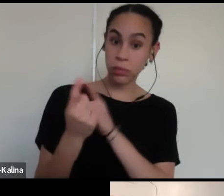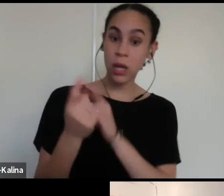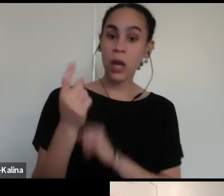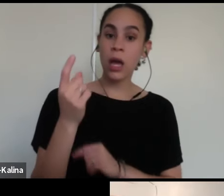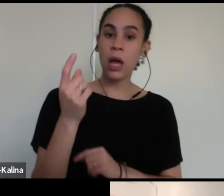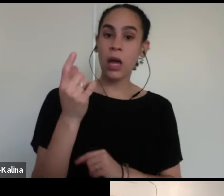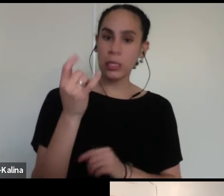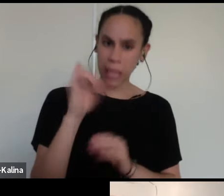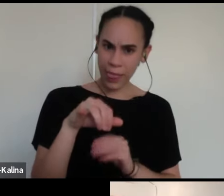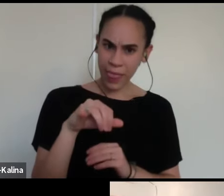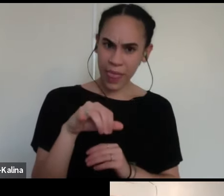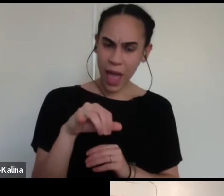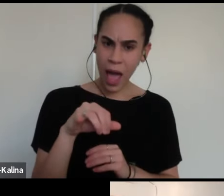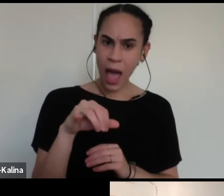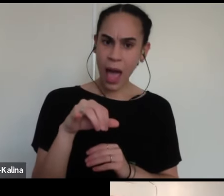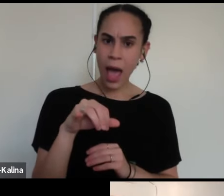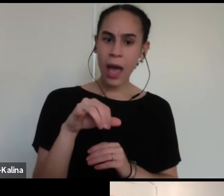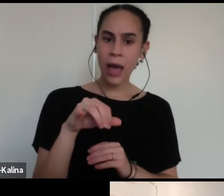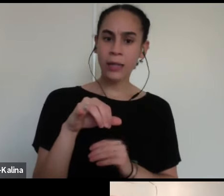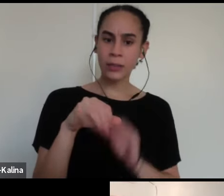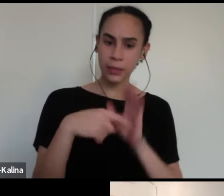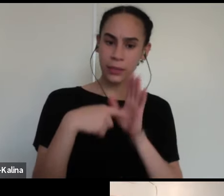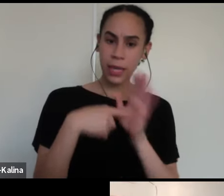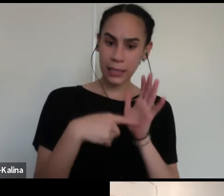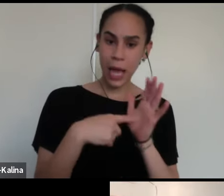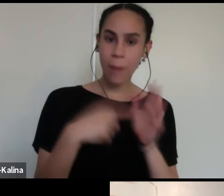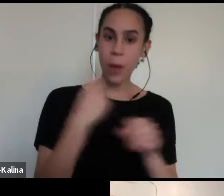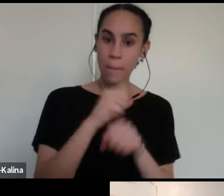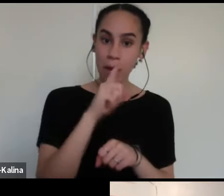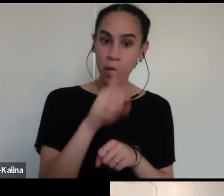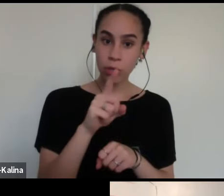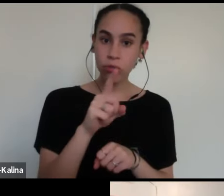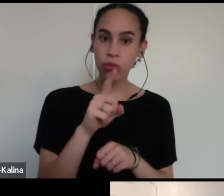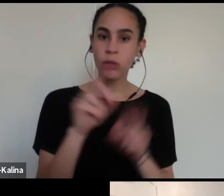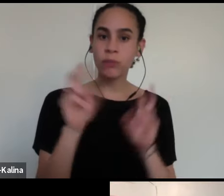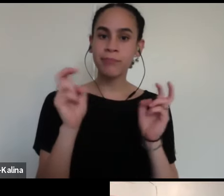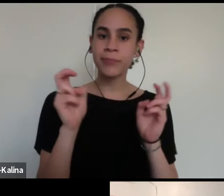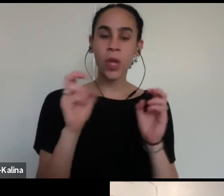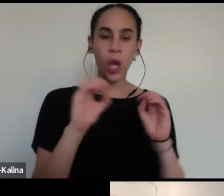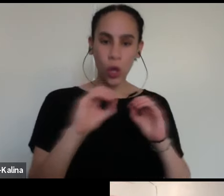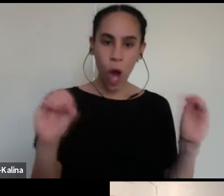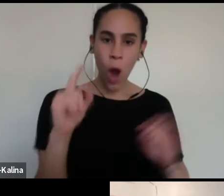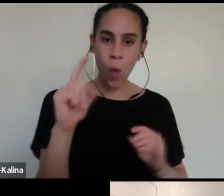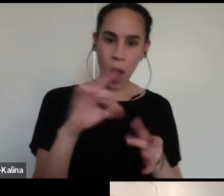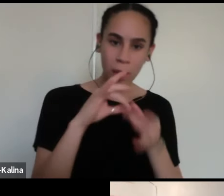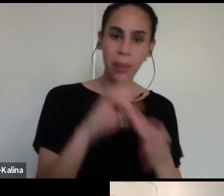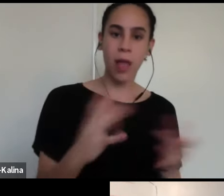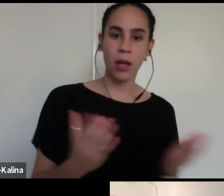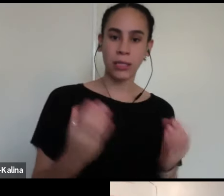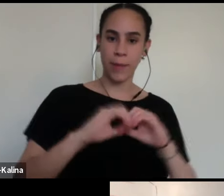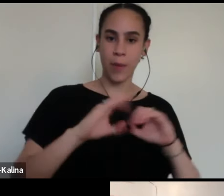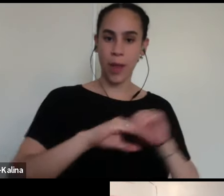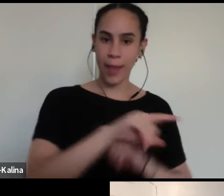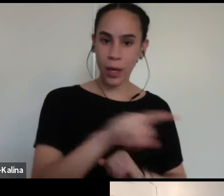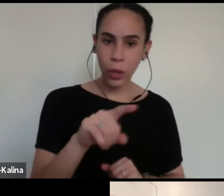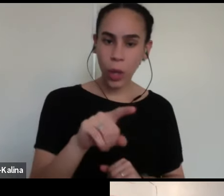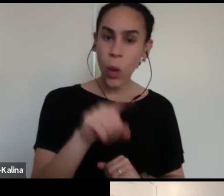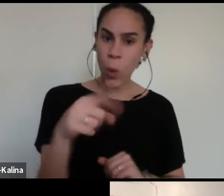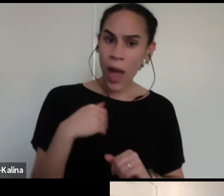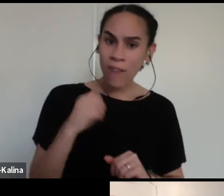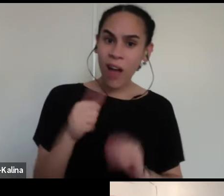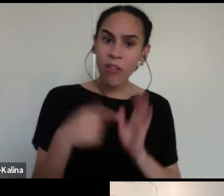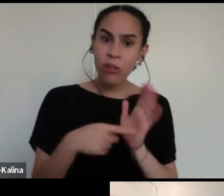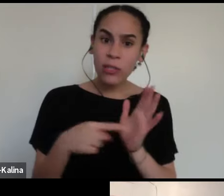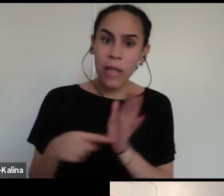no one belongs more than you, which I love. I love that. are there other examples that you have maybe related